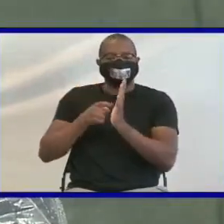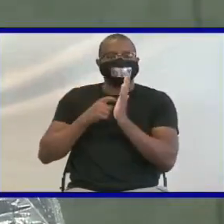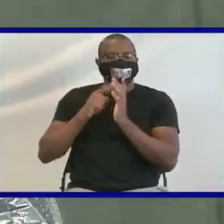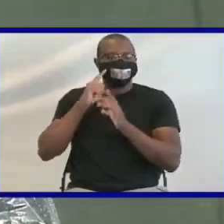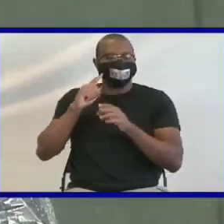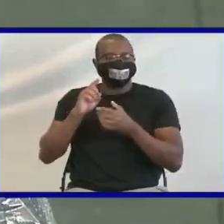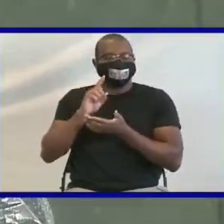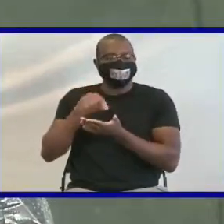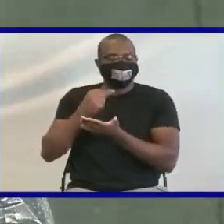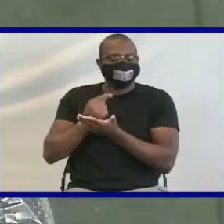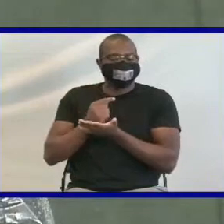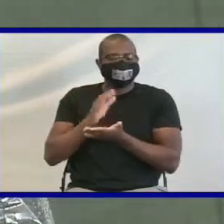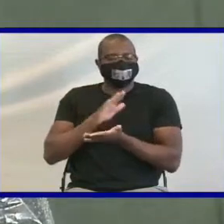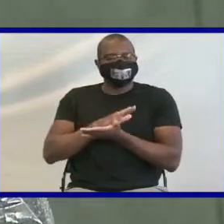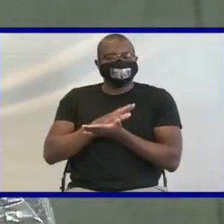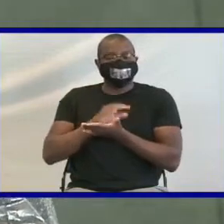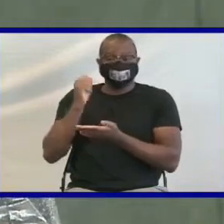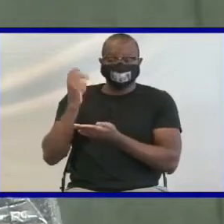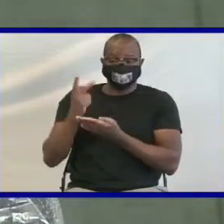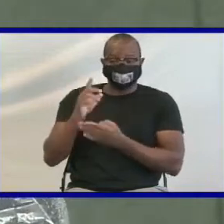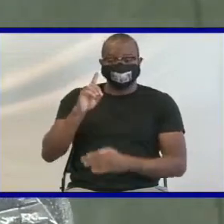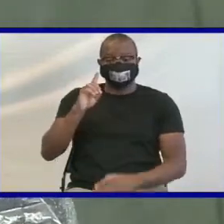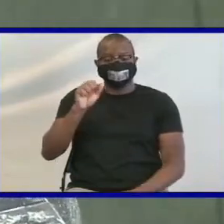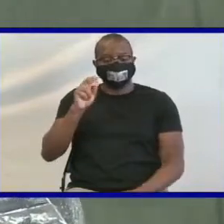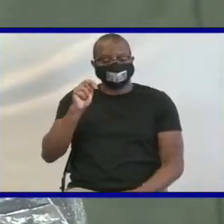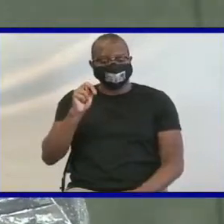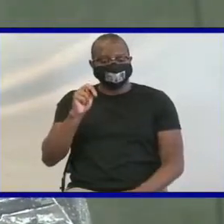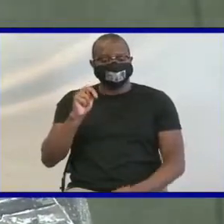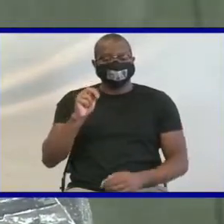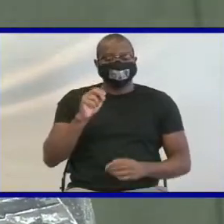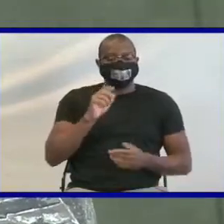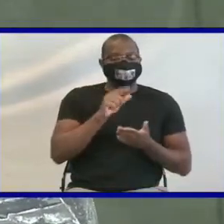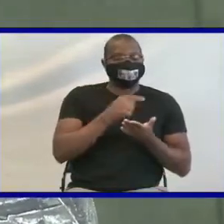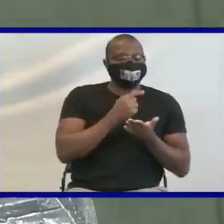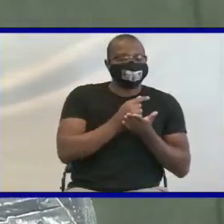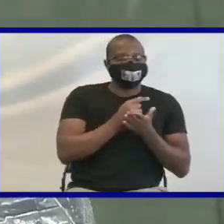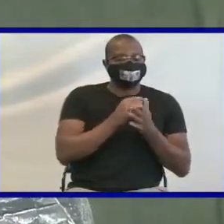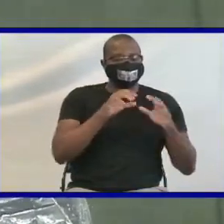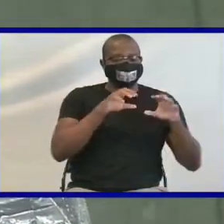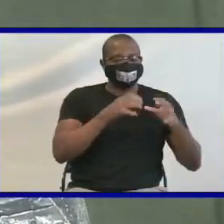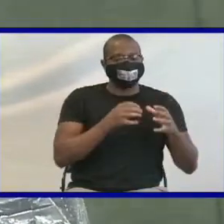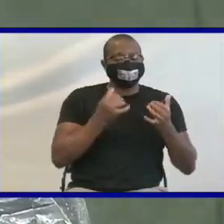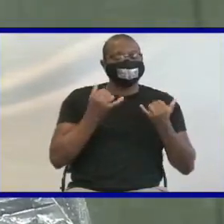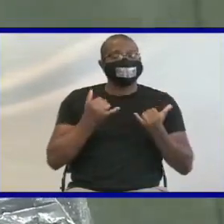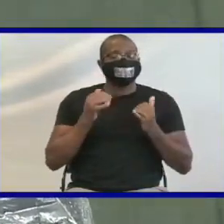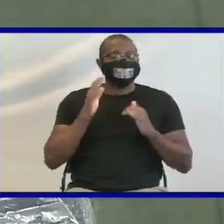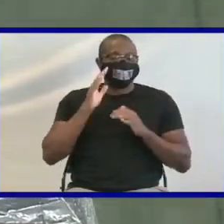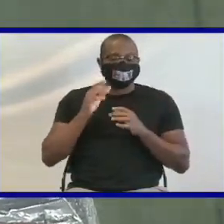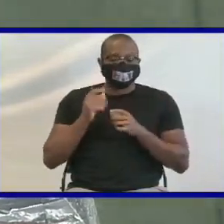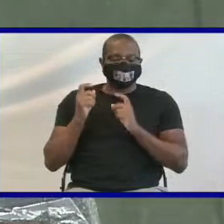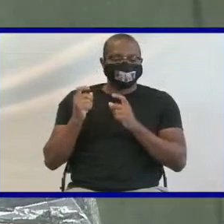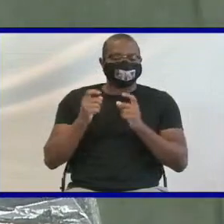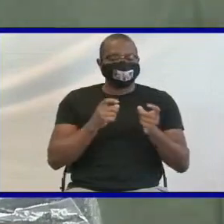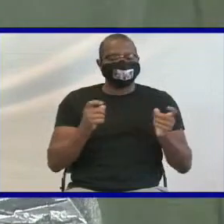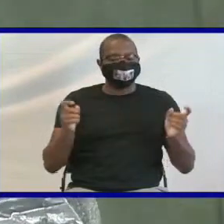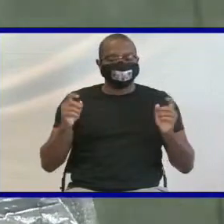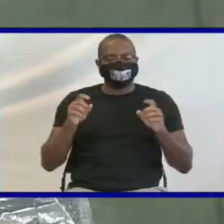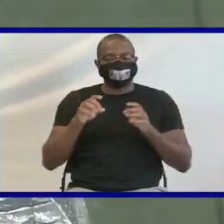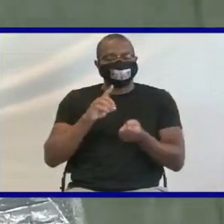With the approval of the dean and the graduate faculty, they are now presented to you to receive the Doctor of Philosophy